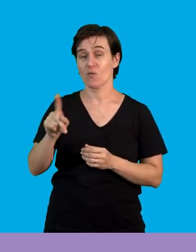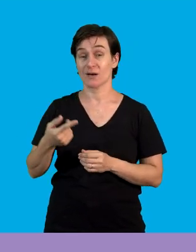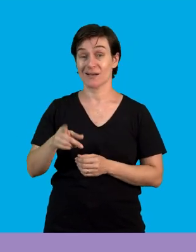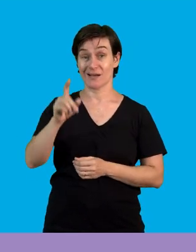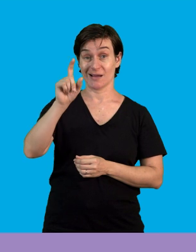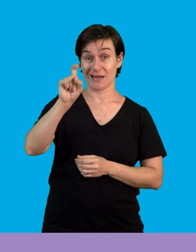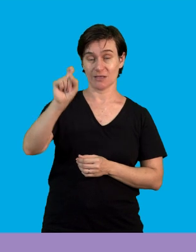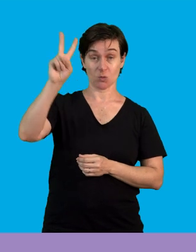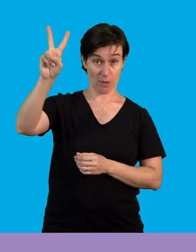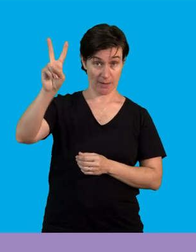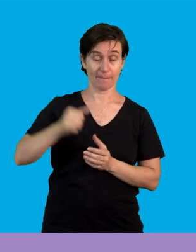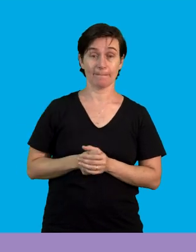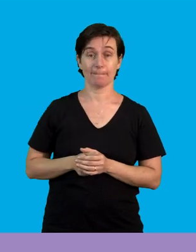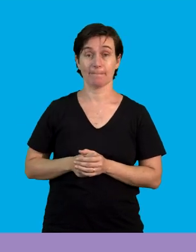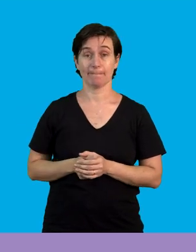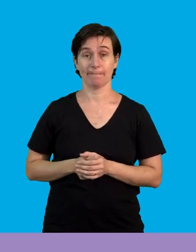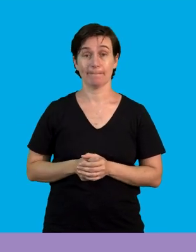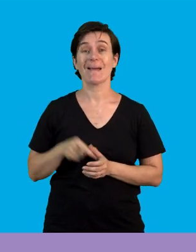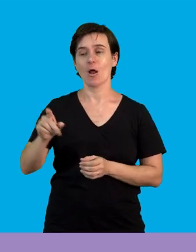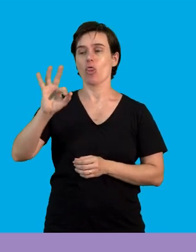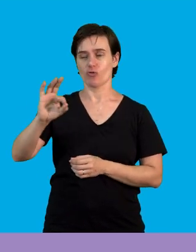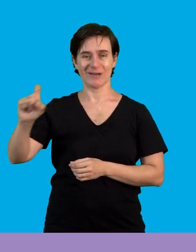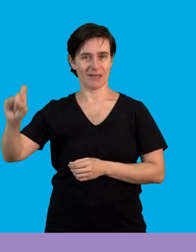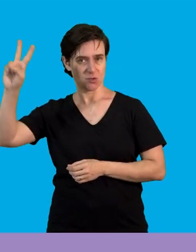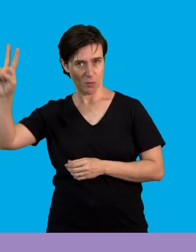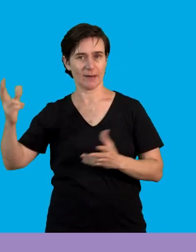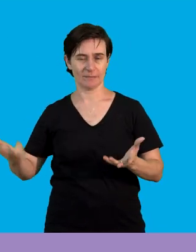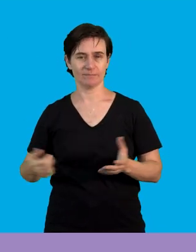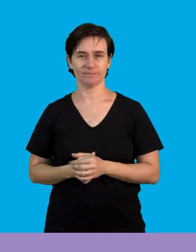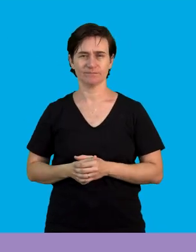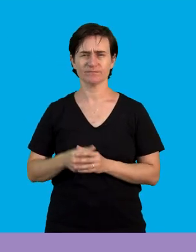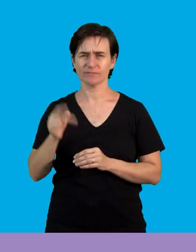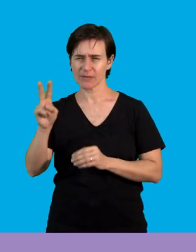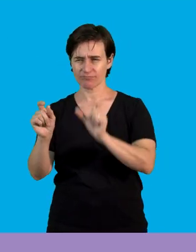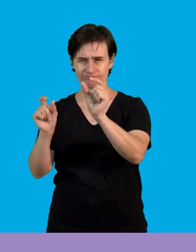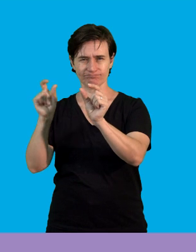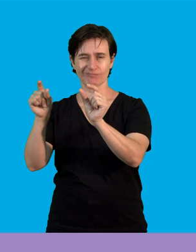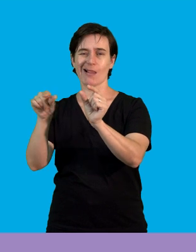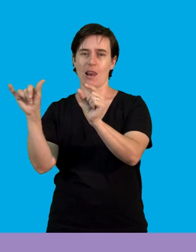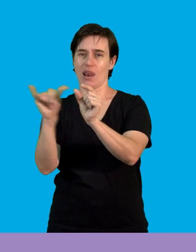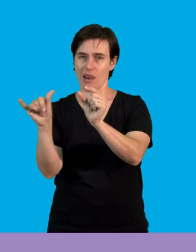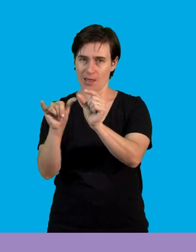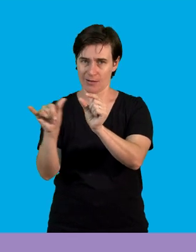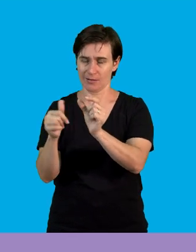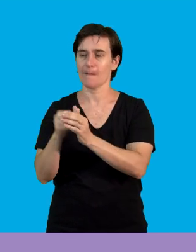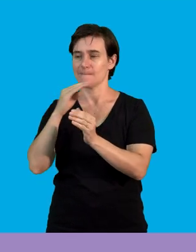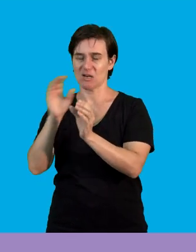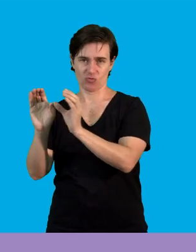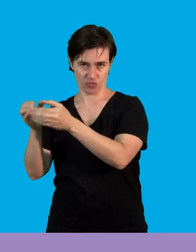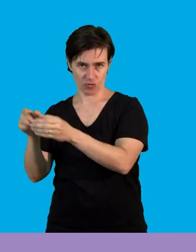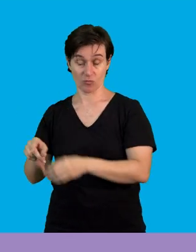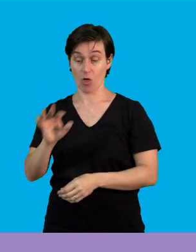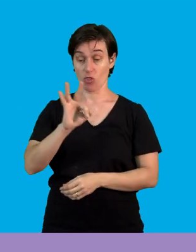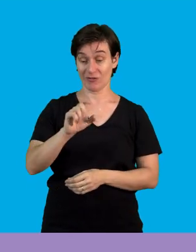is x squared and 3x squared. So looking at those two, then that would be grouped